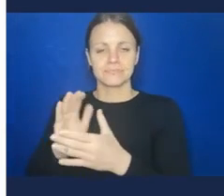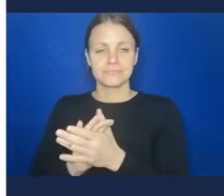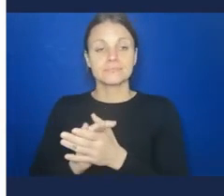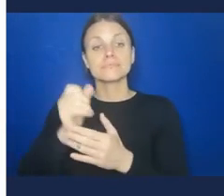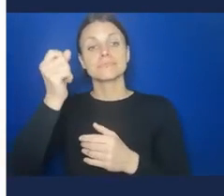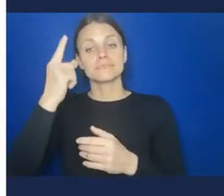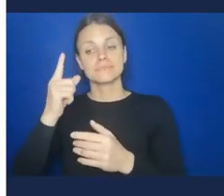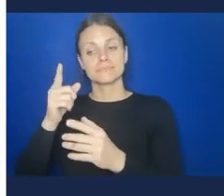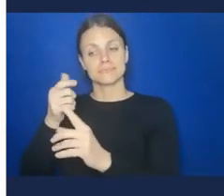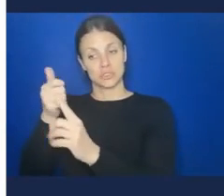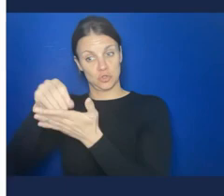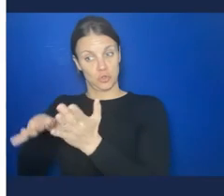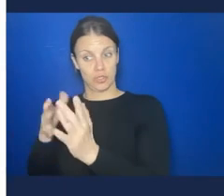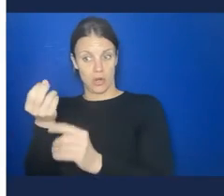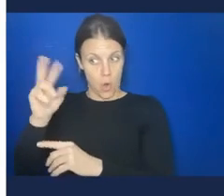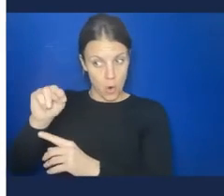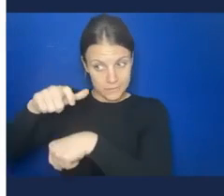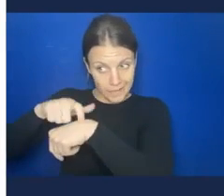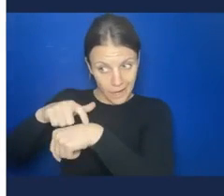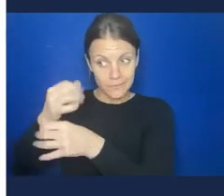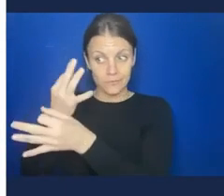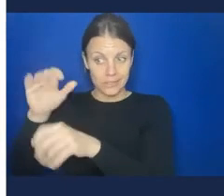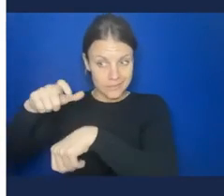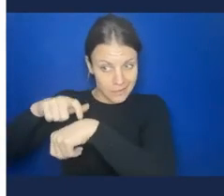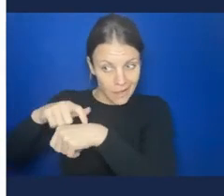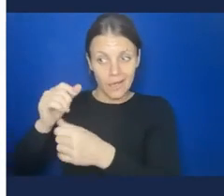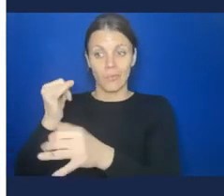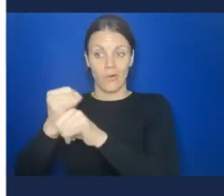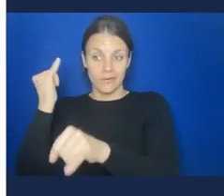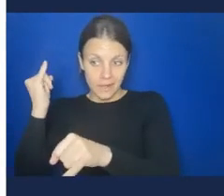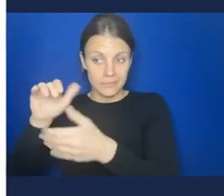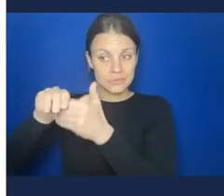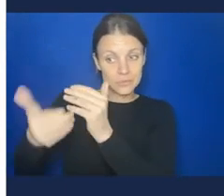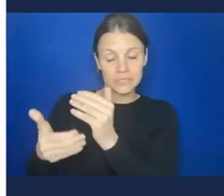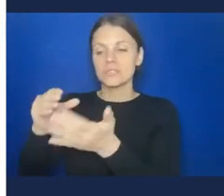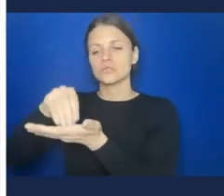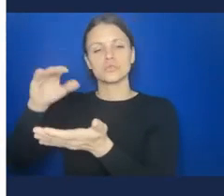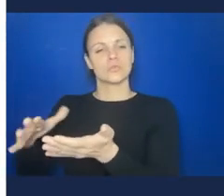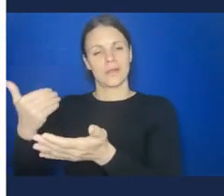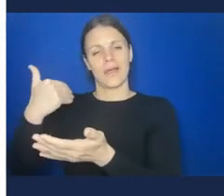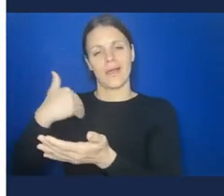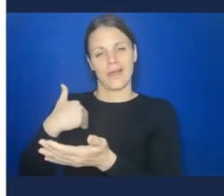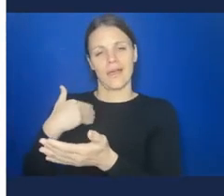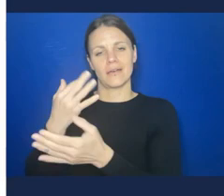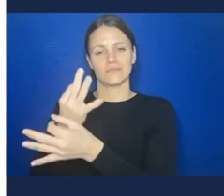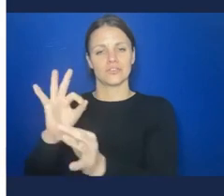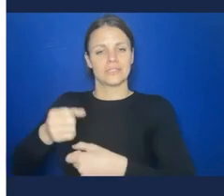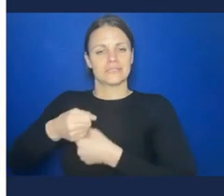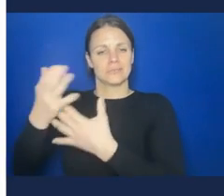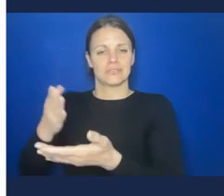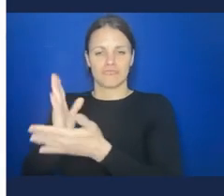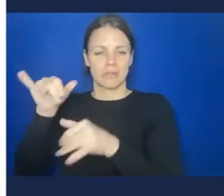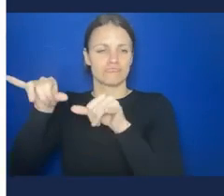own time, in the weekend, off campus, students do have their free speech rights fully